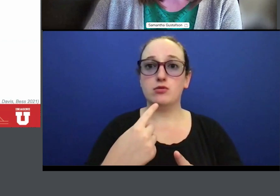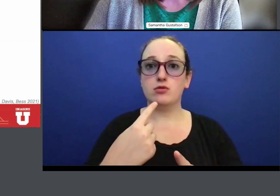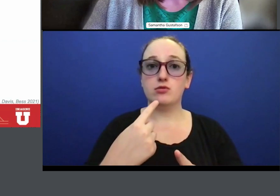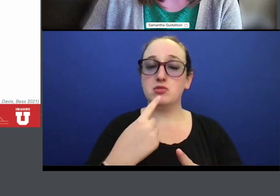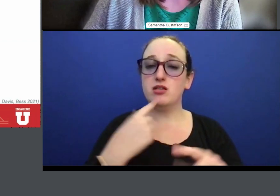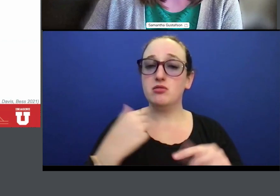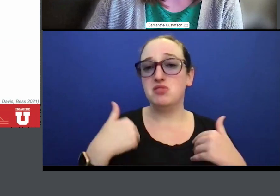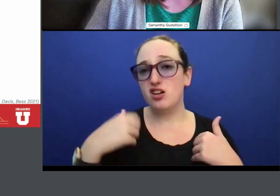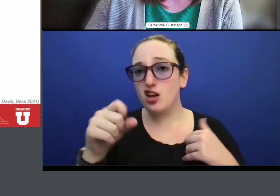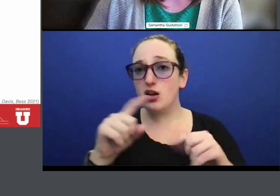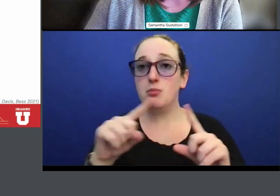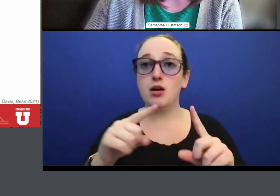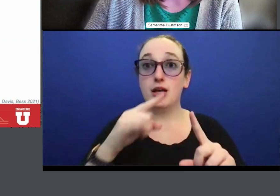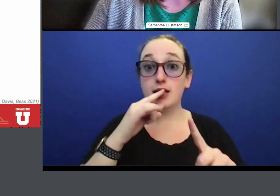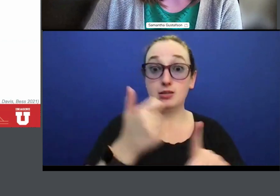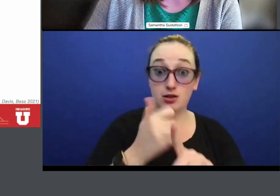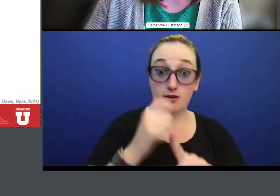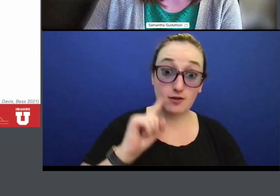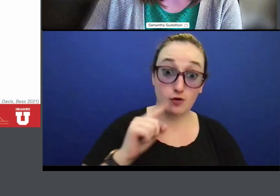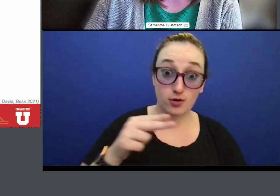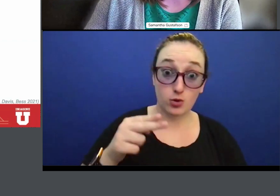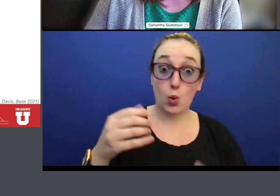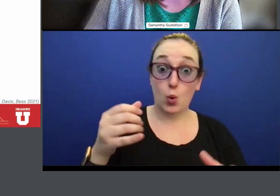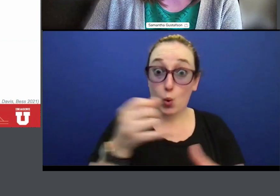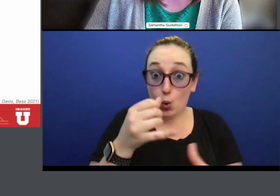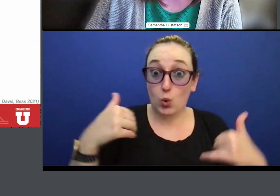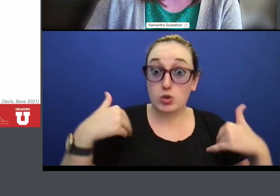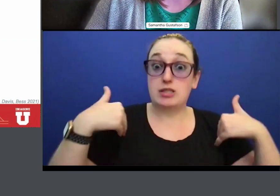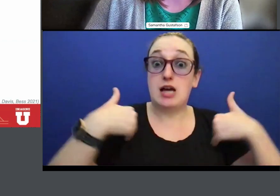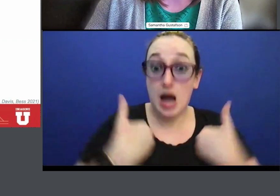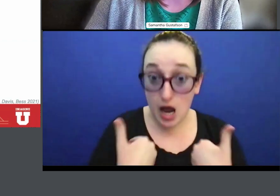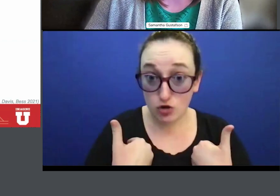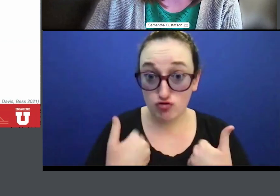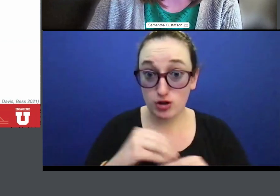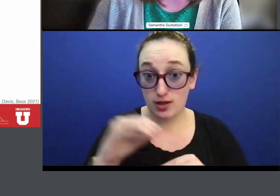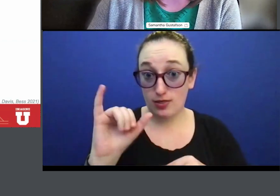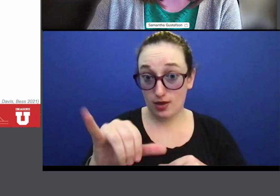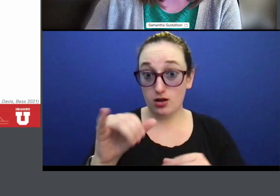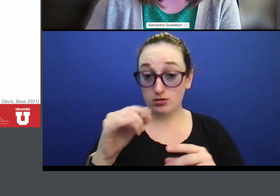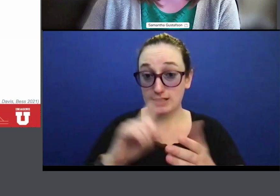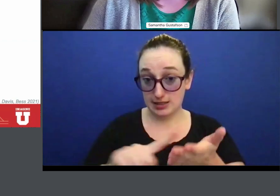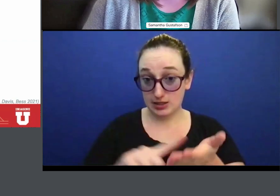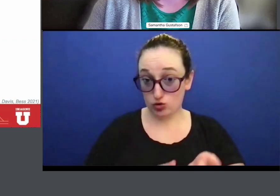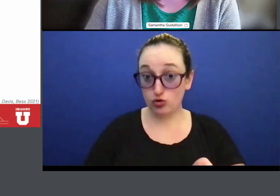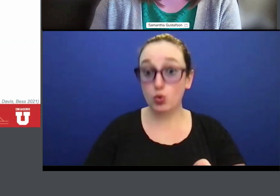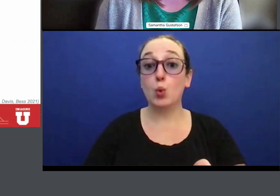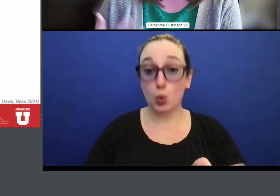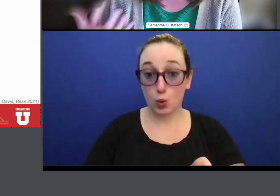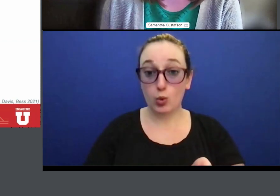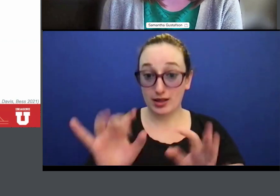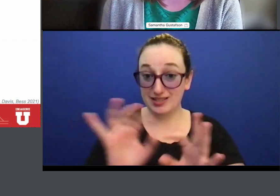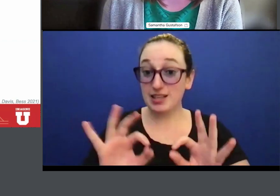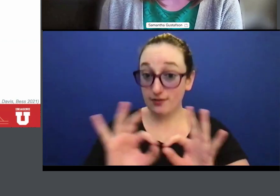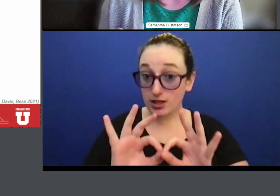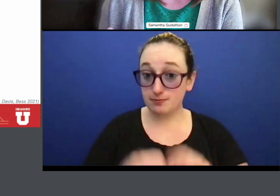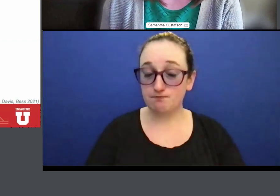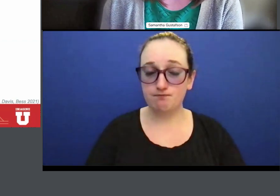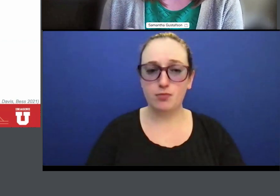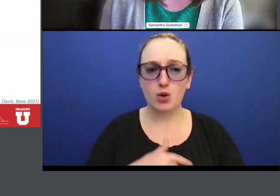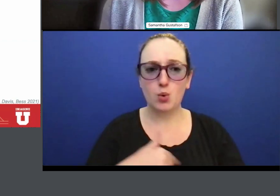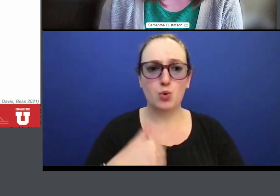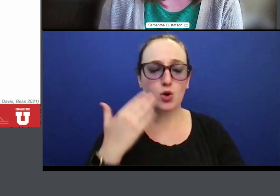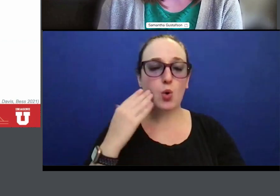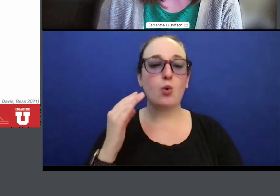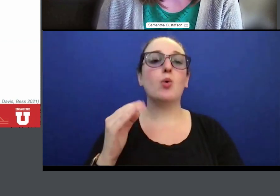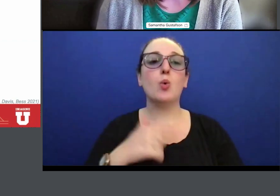fatigue than the children who have hearing loss in the Vanderbilt data, which is really significant. So that showed us that we